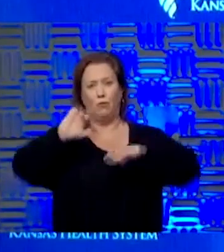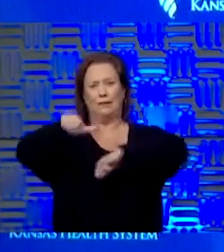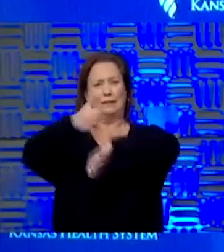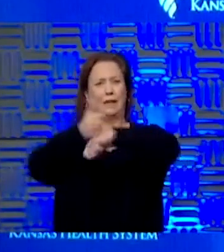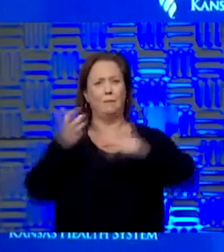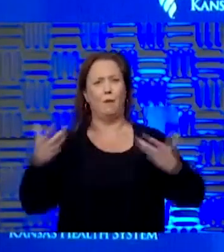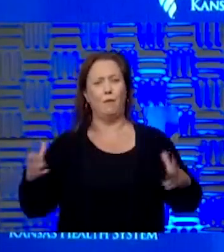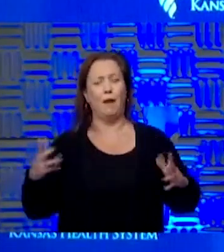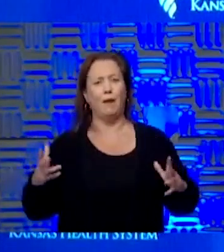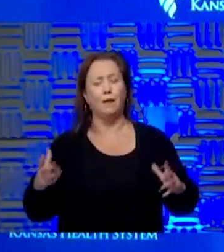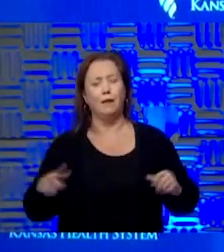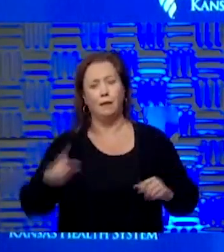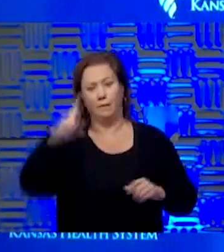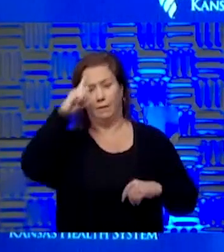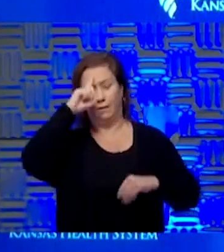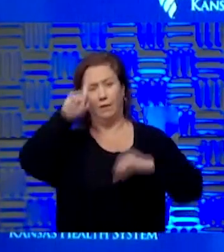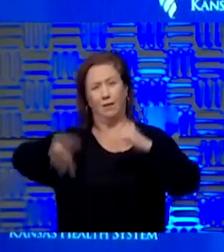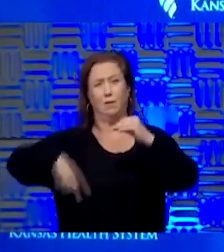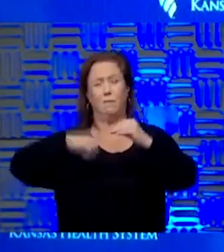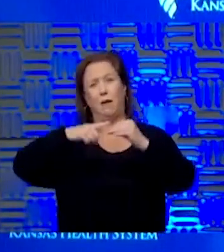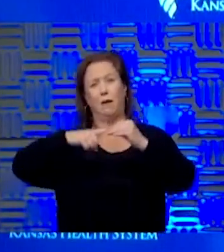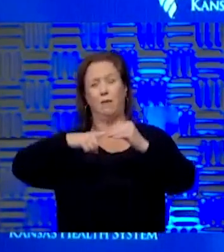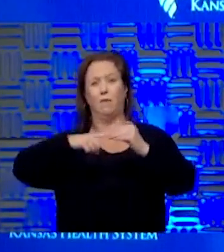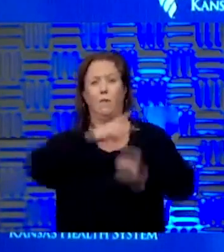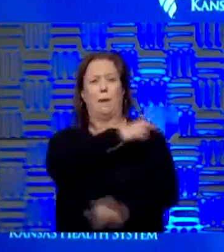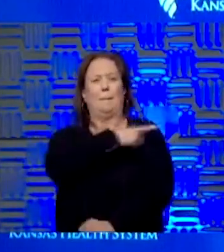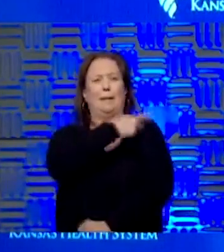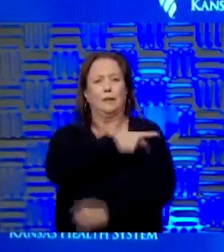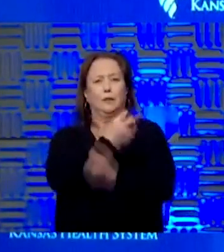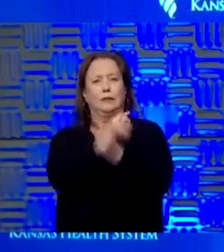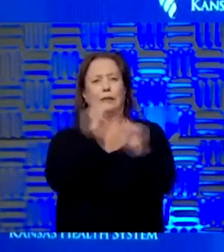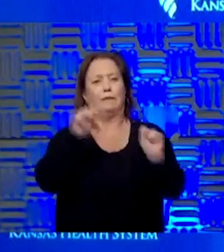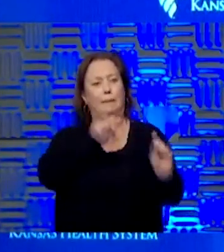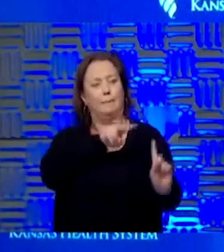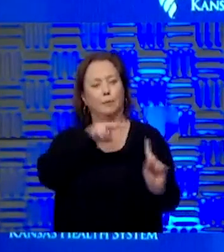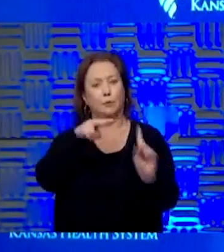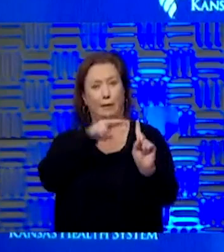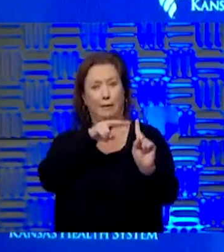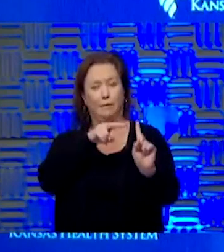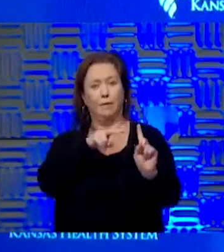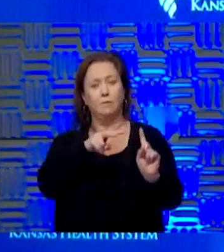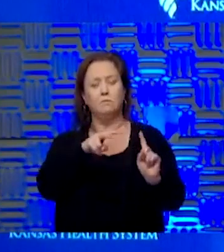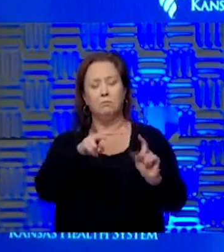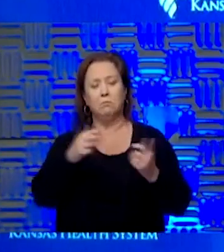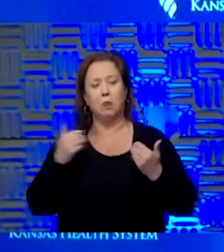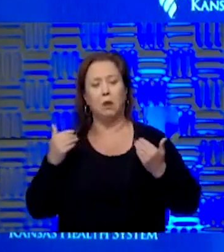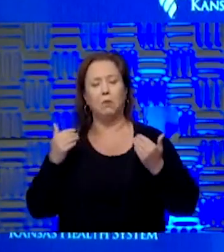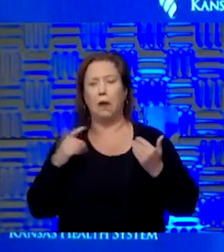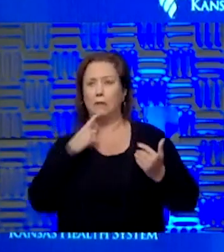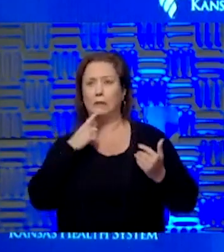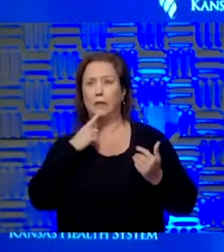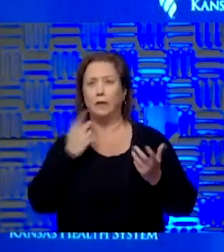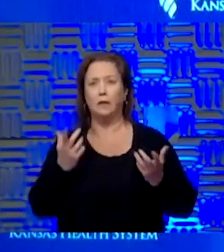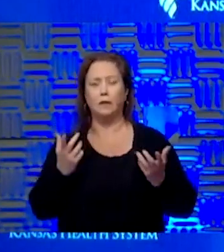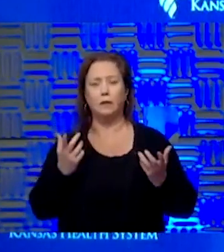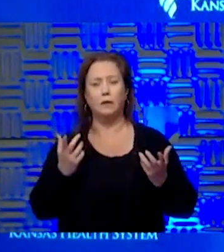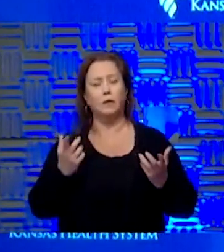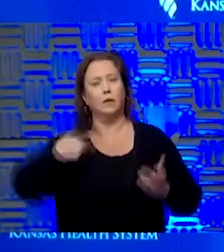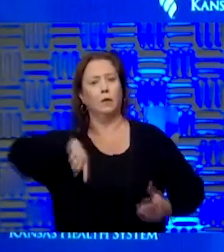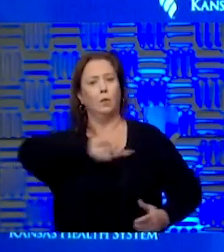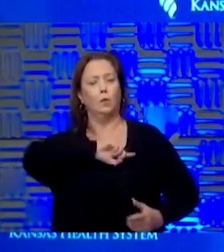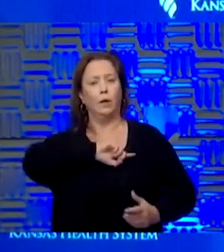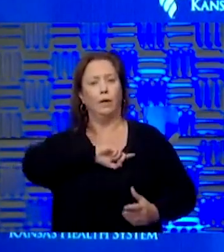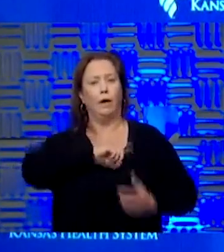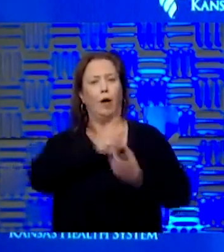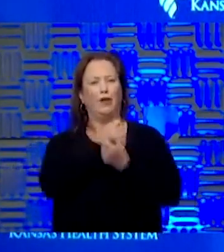mean, if you think about it from a pure patient safety standpoint, I would go so far to say as we are